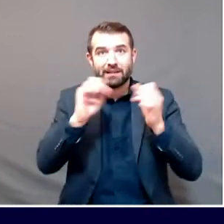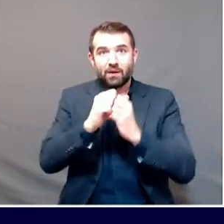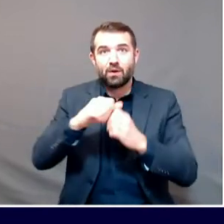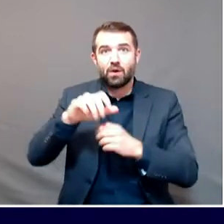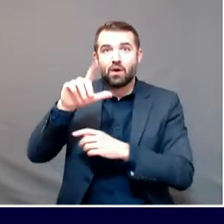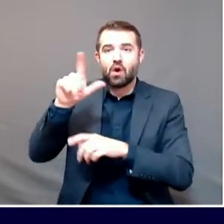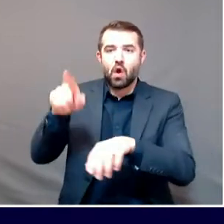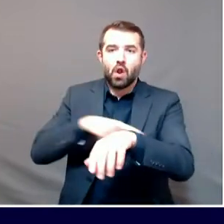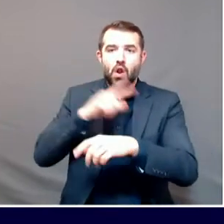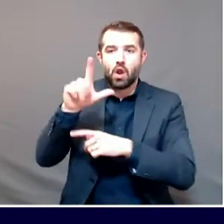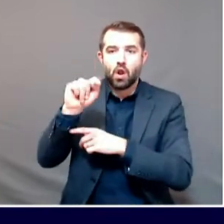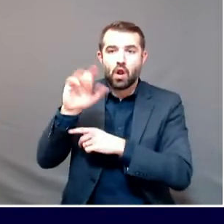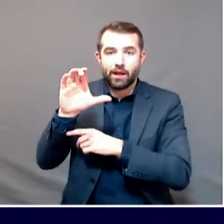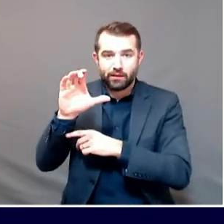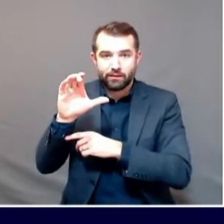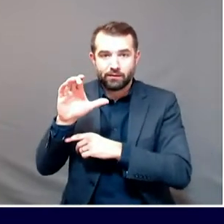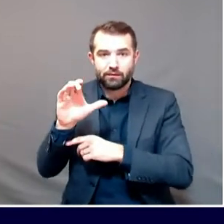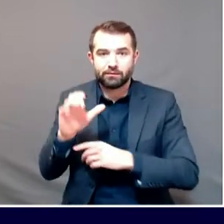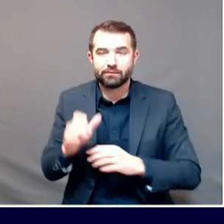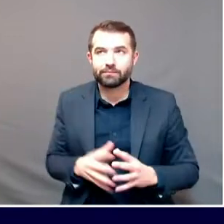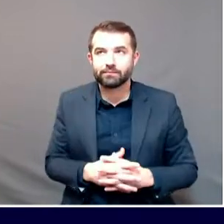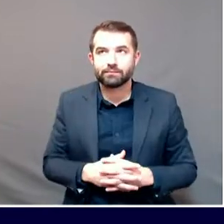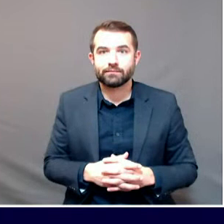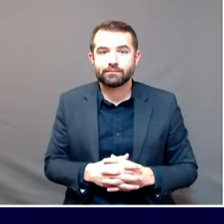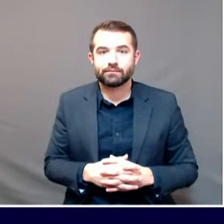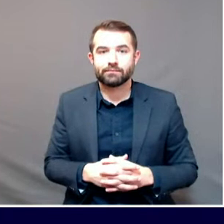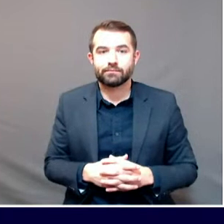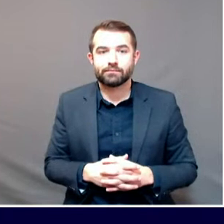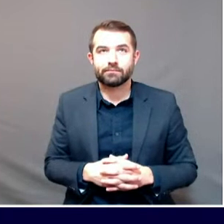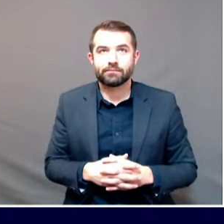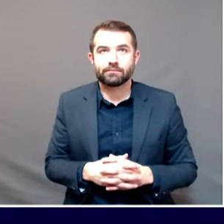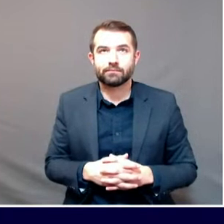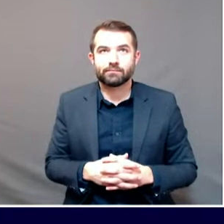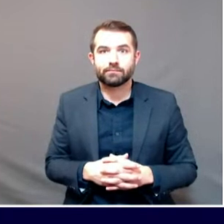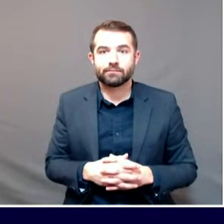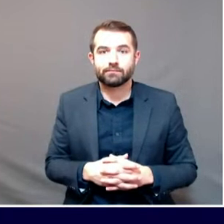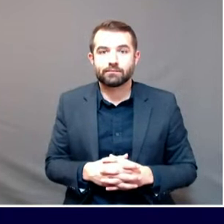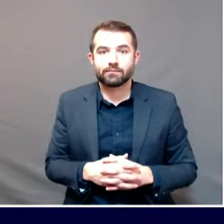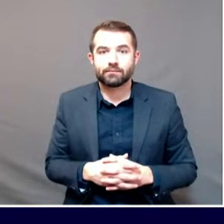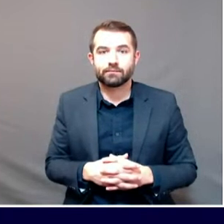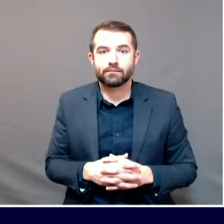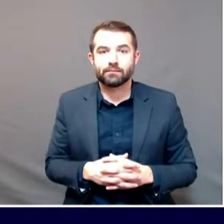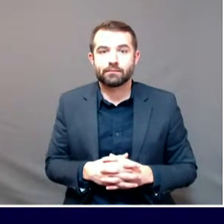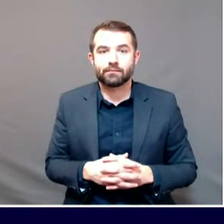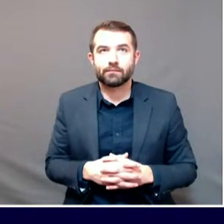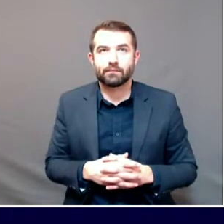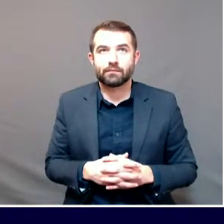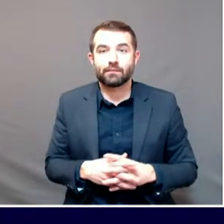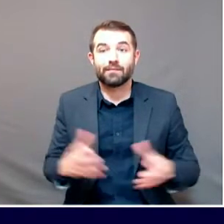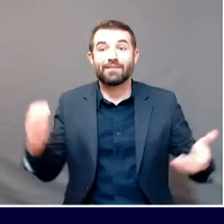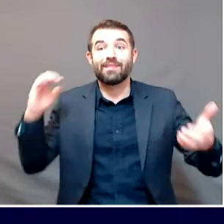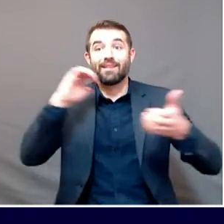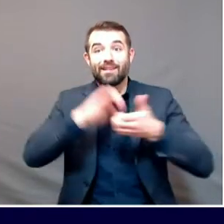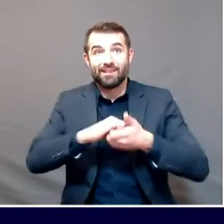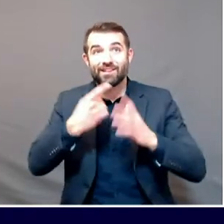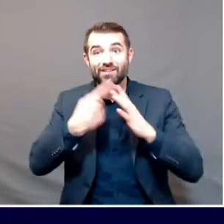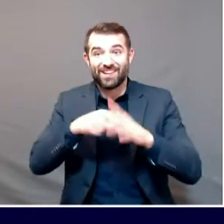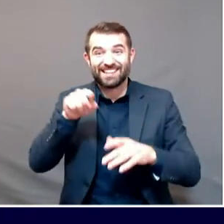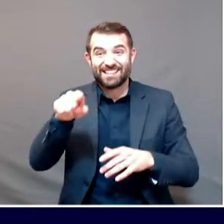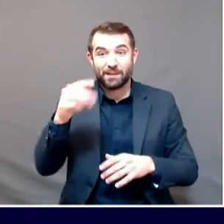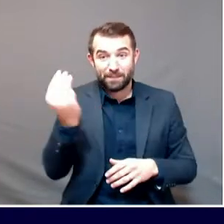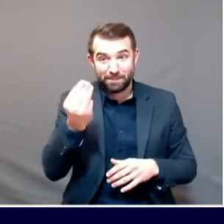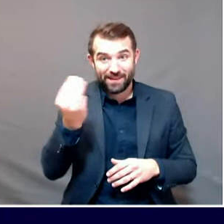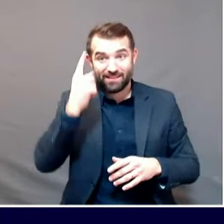long-term care facilities. The part which begins on Monday focuses on skilled nursing